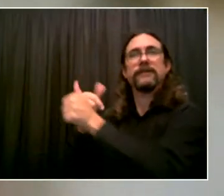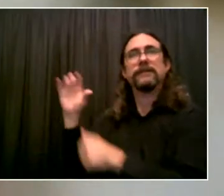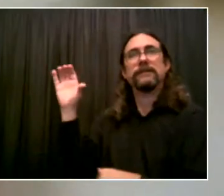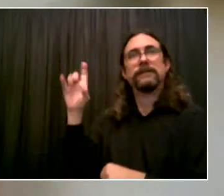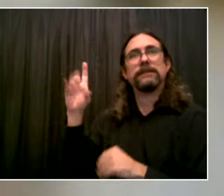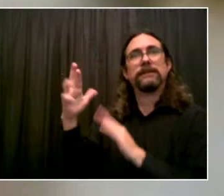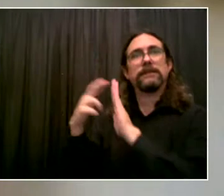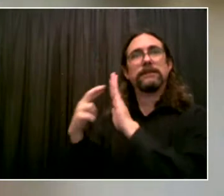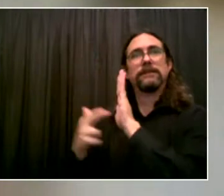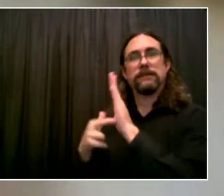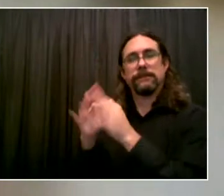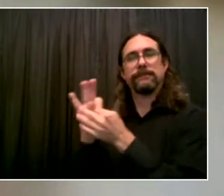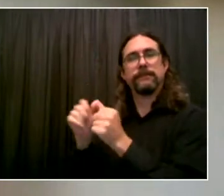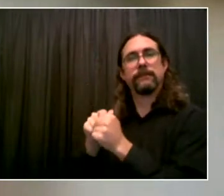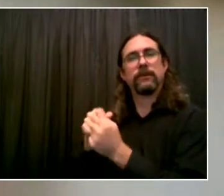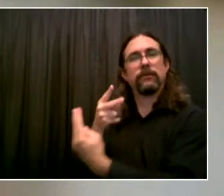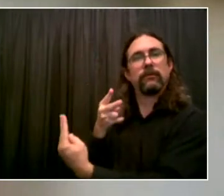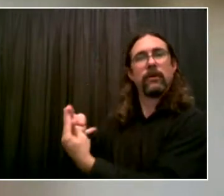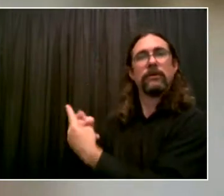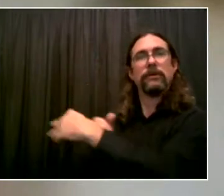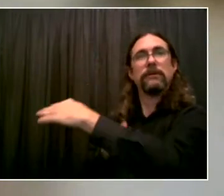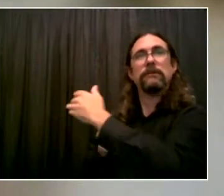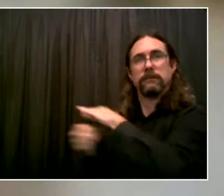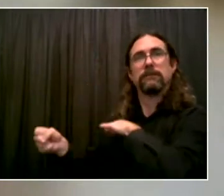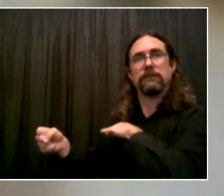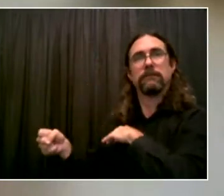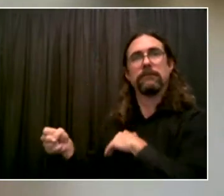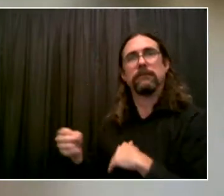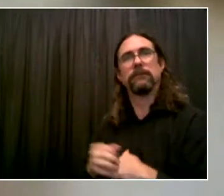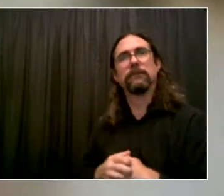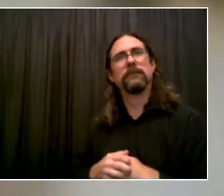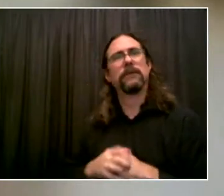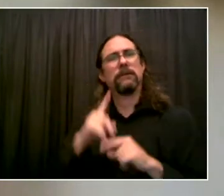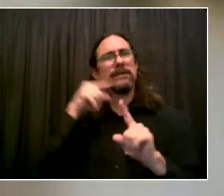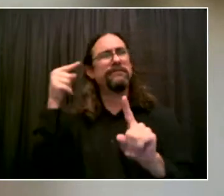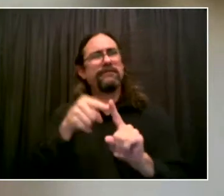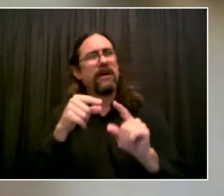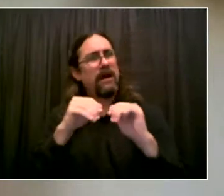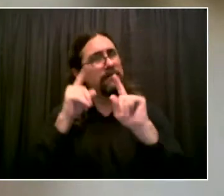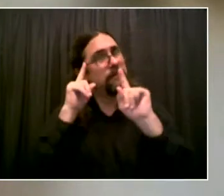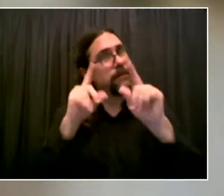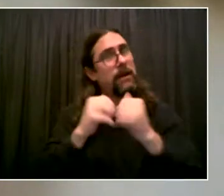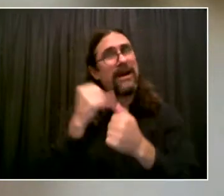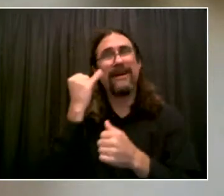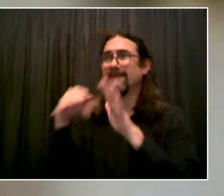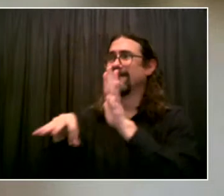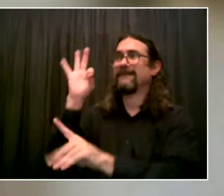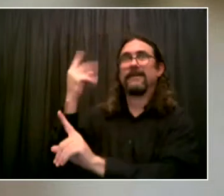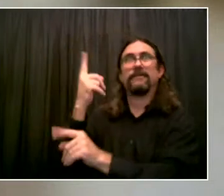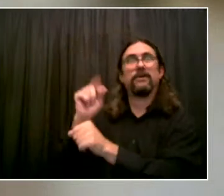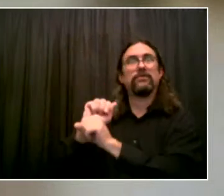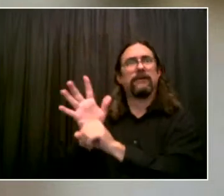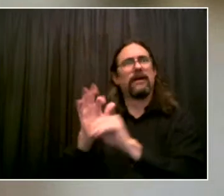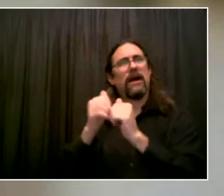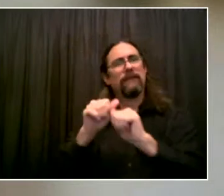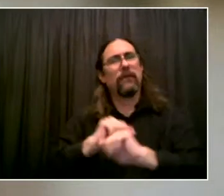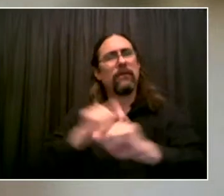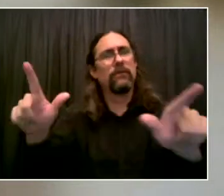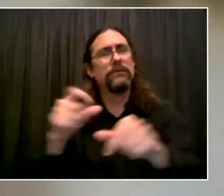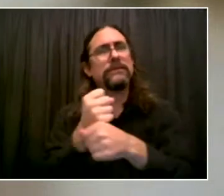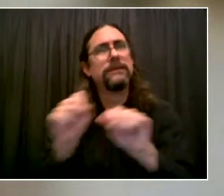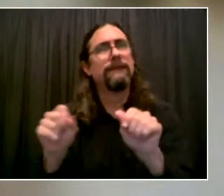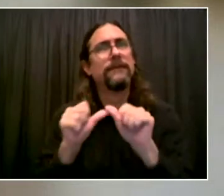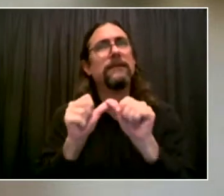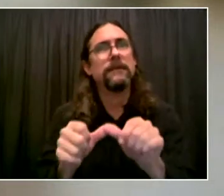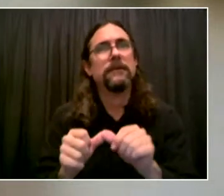students safely in their classrooms. On testing, we will begin testing weekly at all elementary, middle, and high schools.